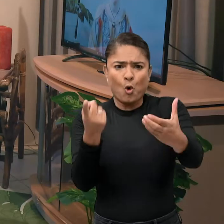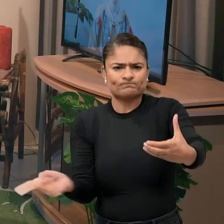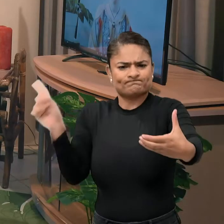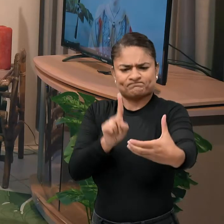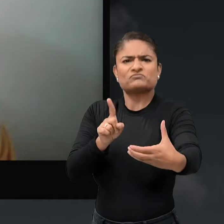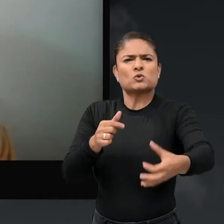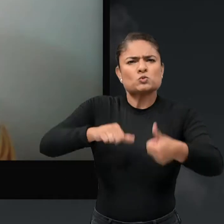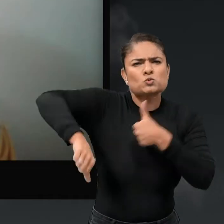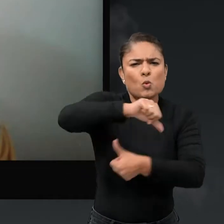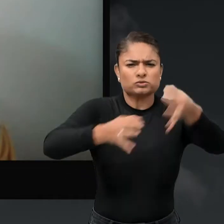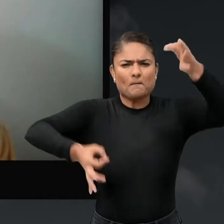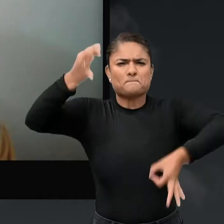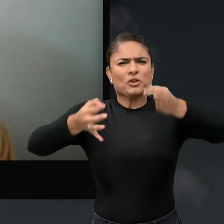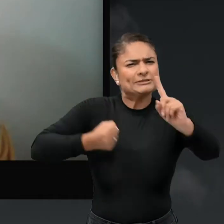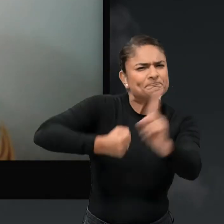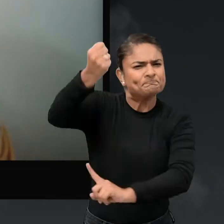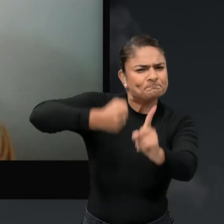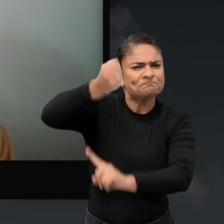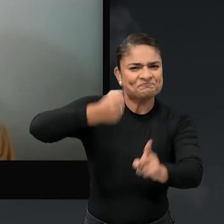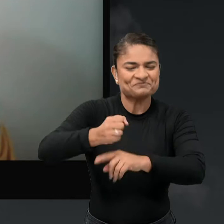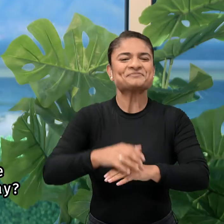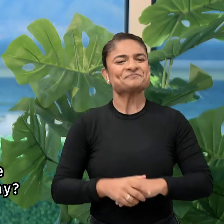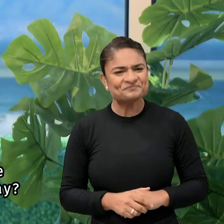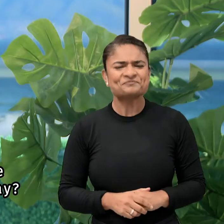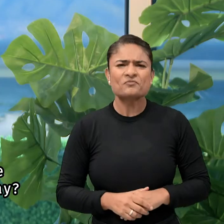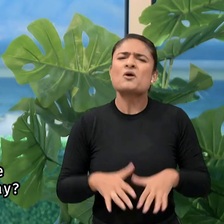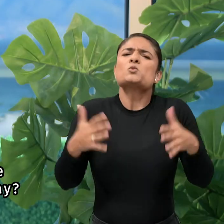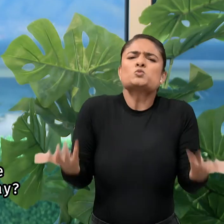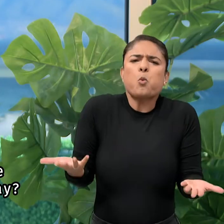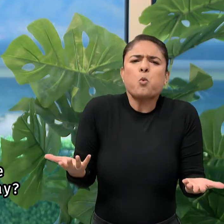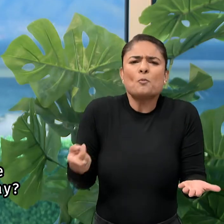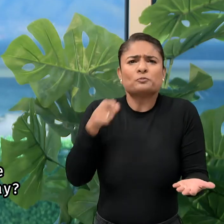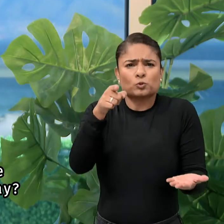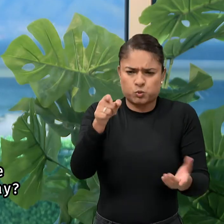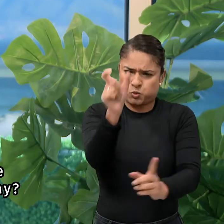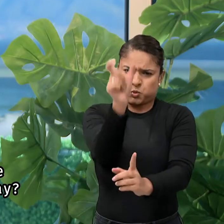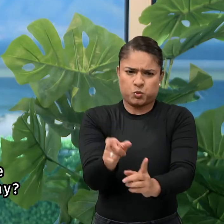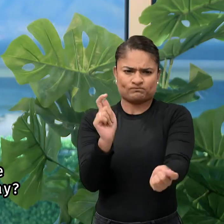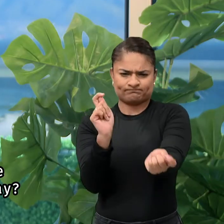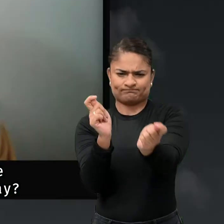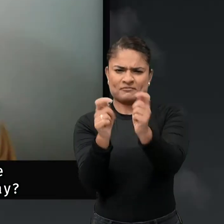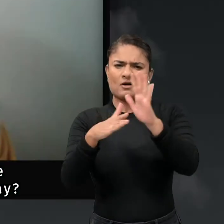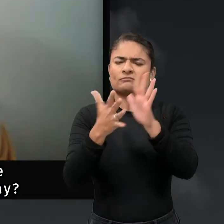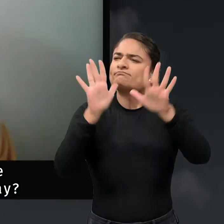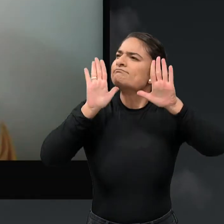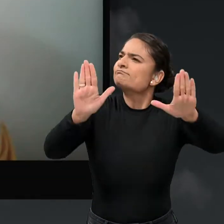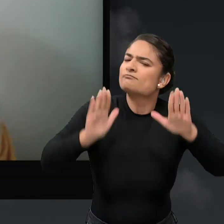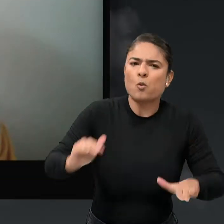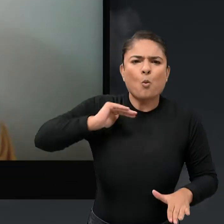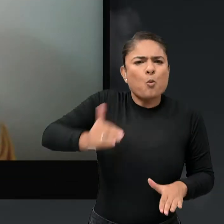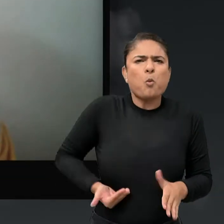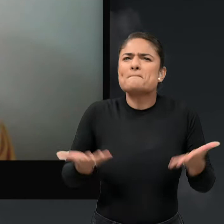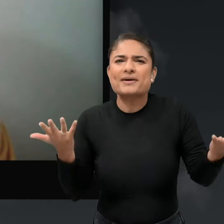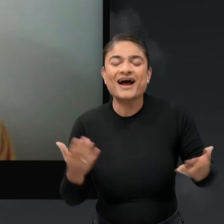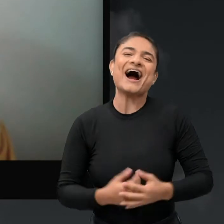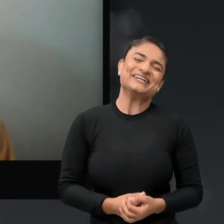human rights and social and political activist. What shaped you into becoming the phenomenal woman that you are today? Well, thank